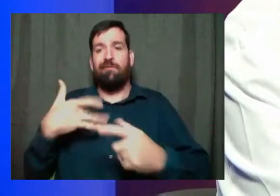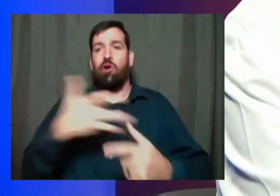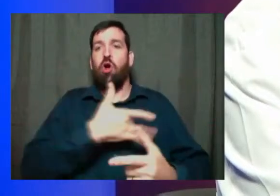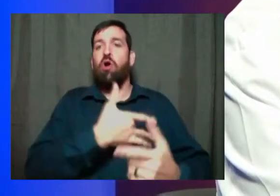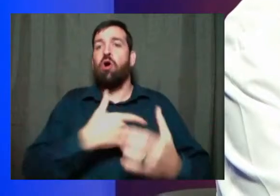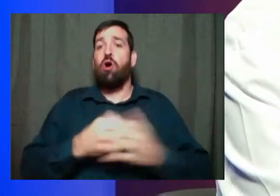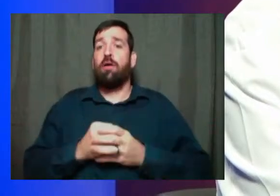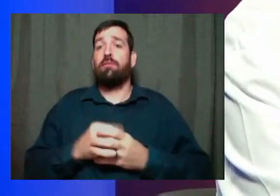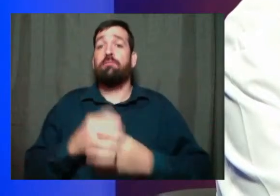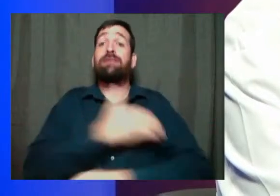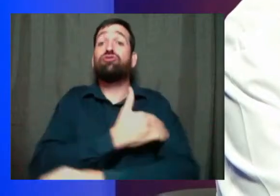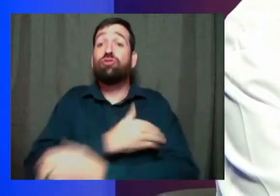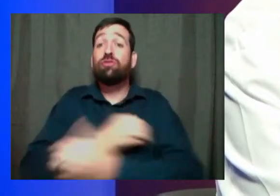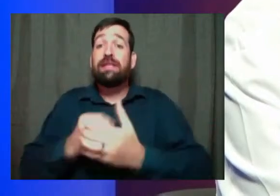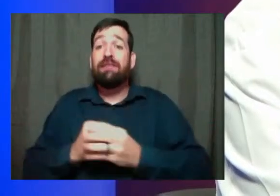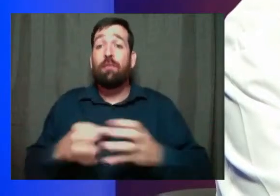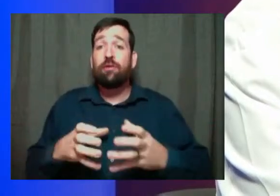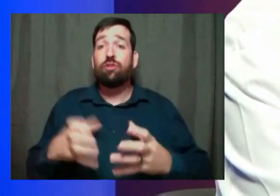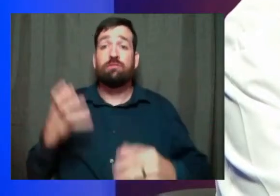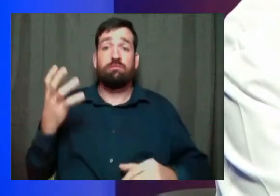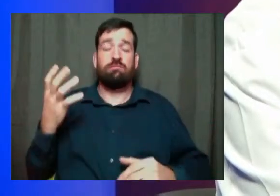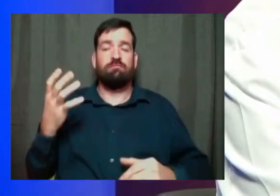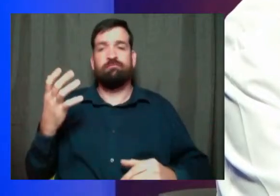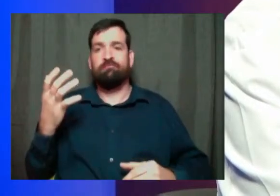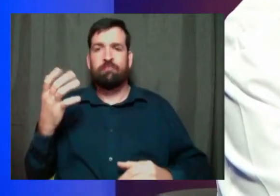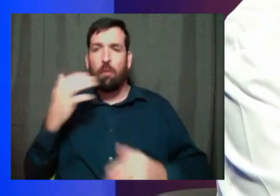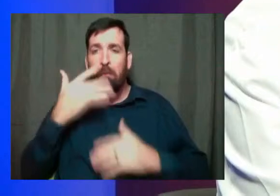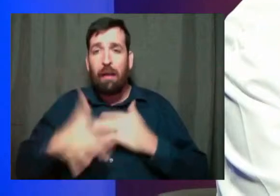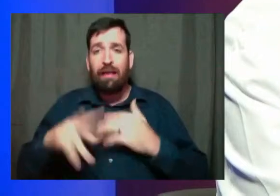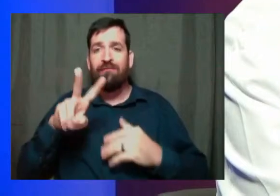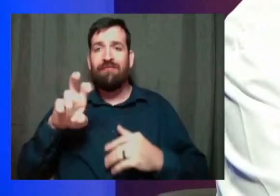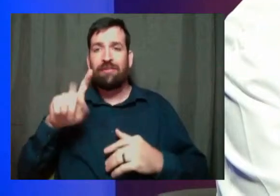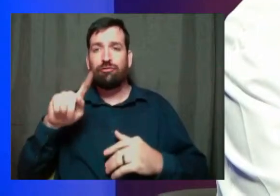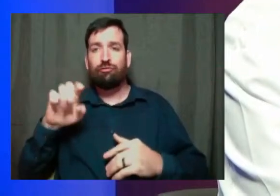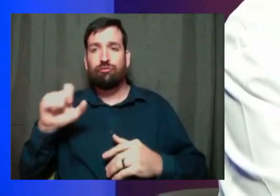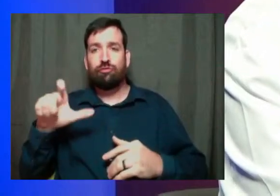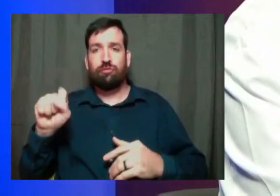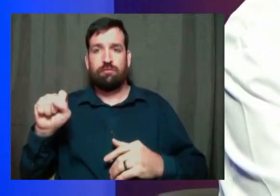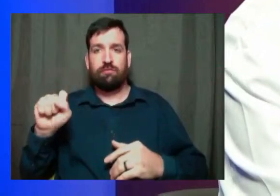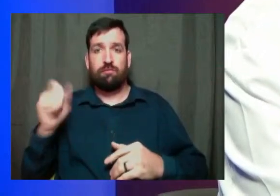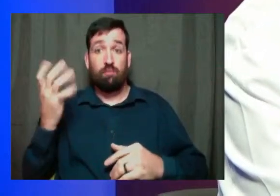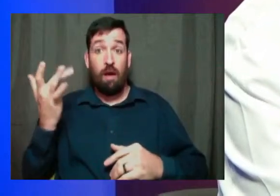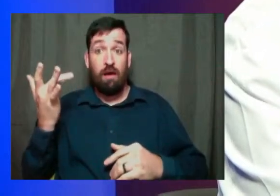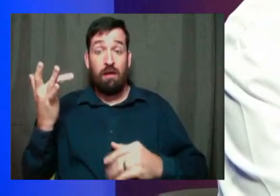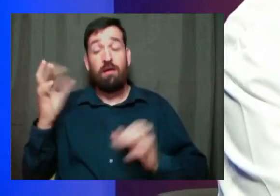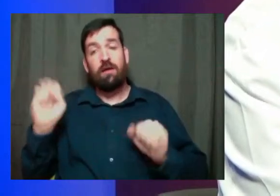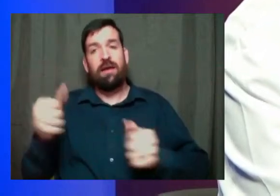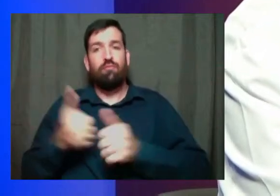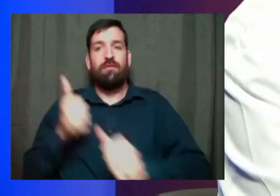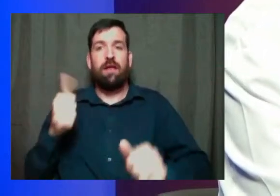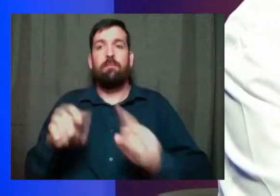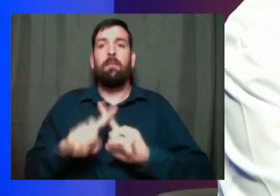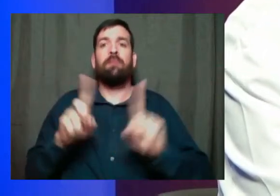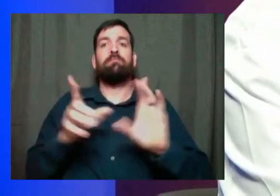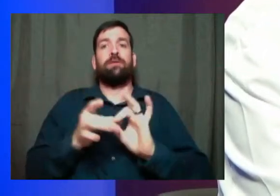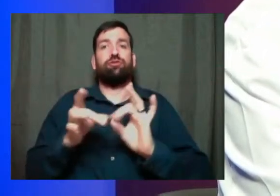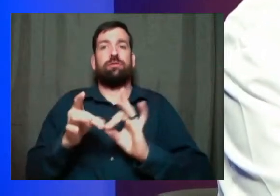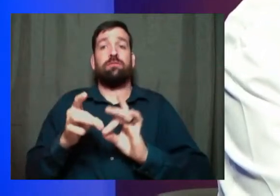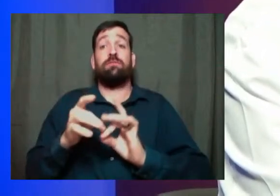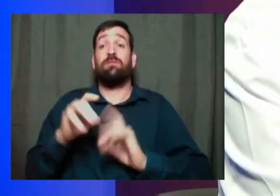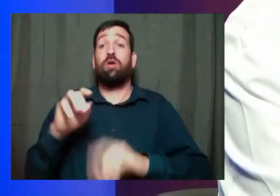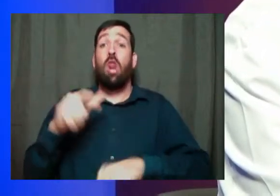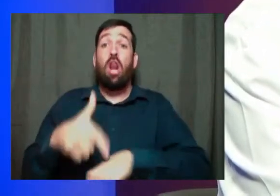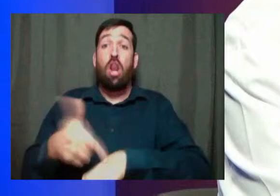can be, or vascular regions or blood vessels, why is that, so that they can help prevent it. But they go on to say, look, long COVID is